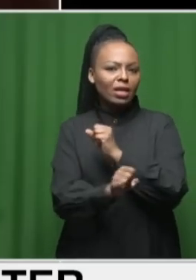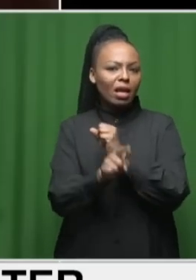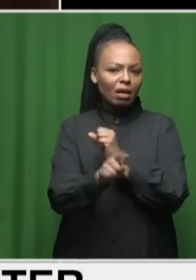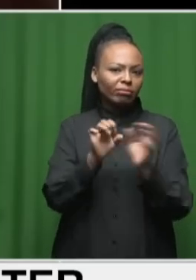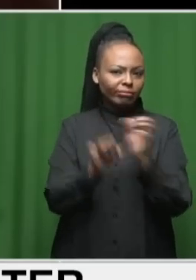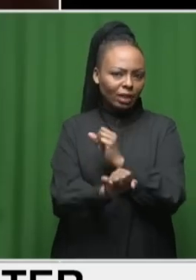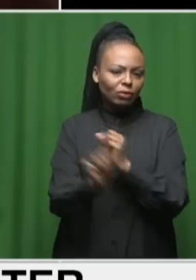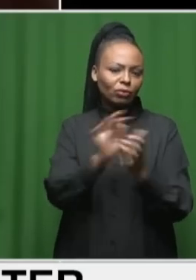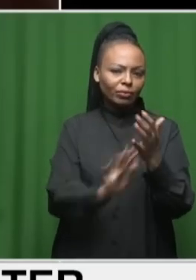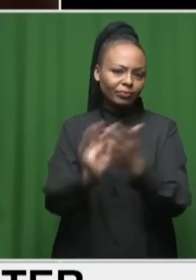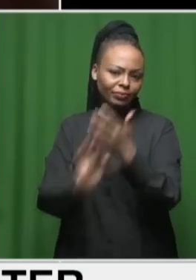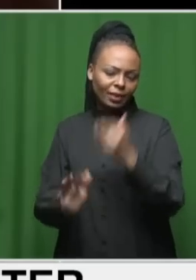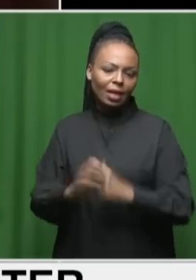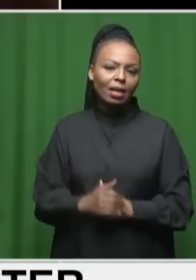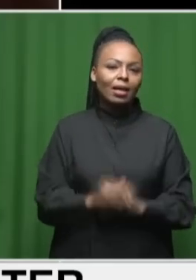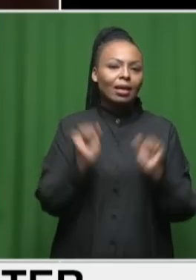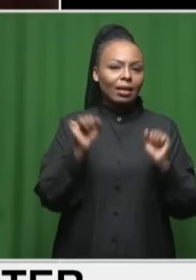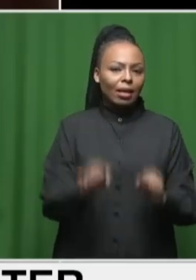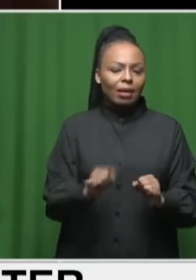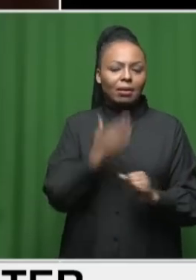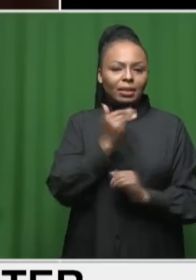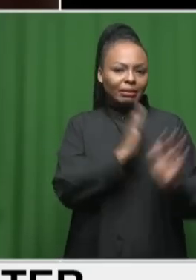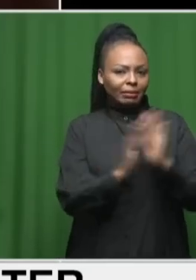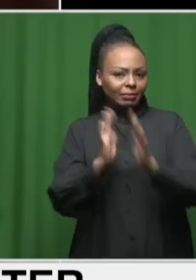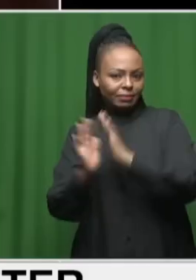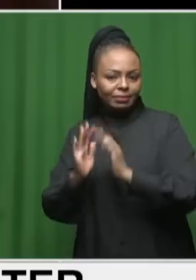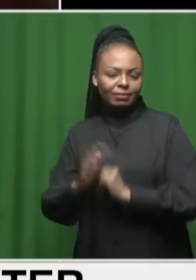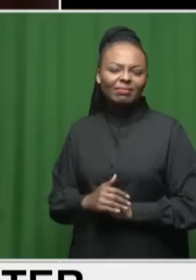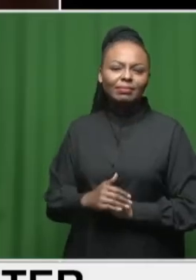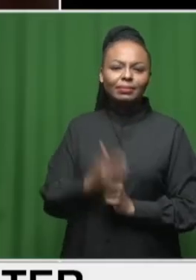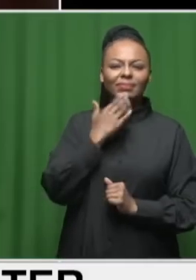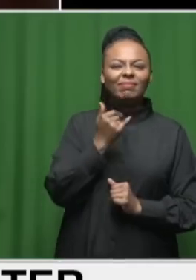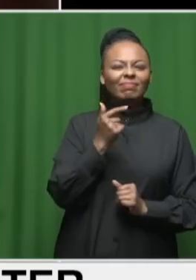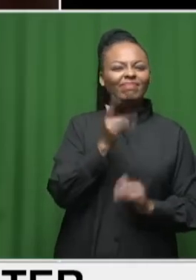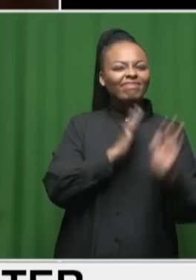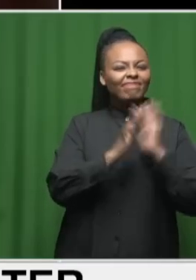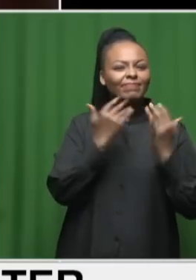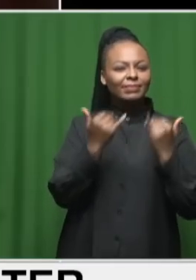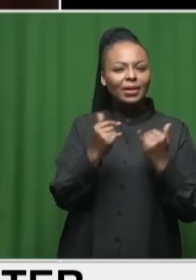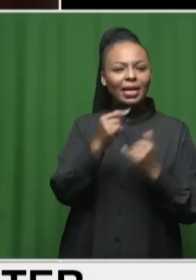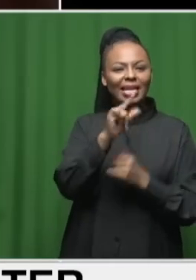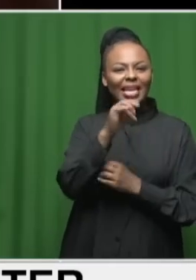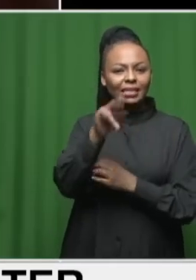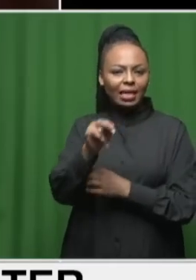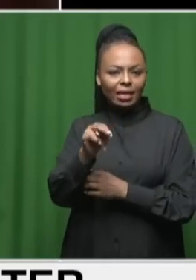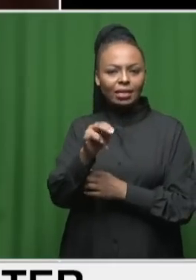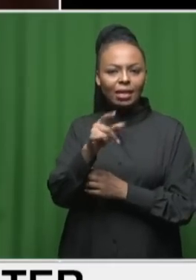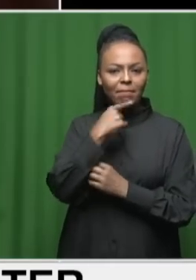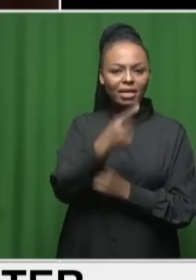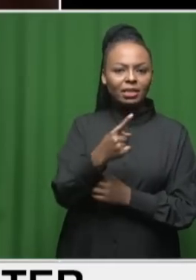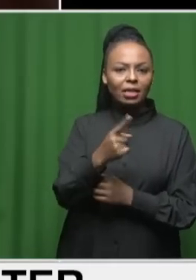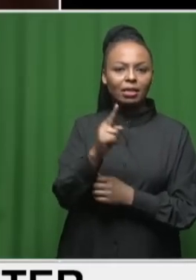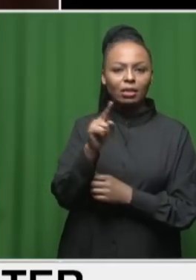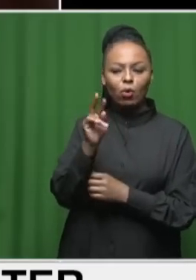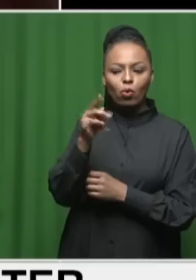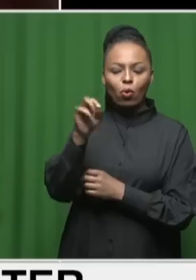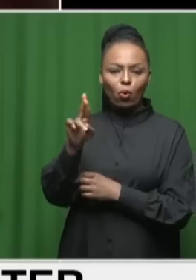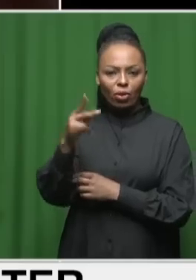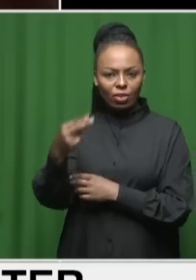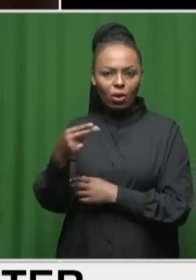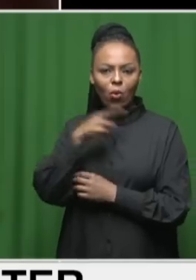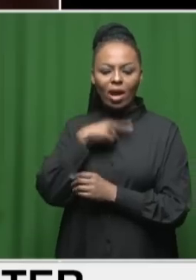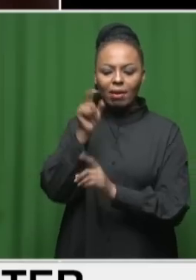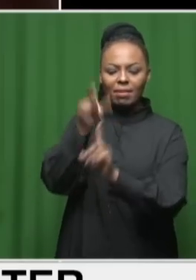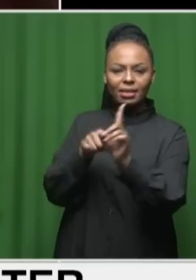And also, if you can, in doing so, touch for us on the issue that Gayton mentions, Ruth, about the wardens